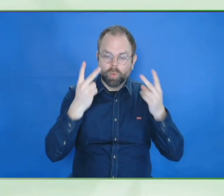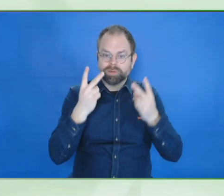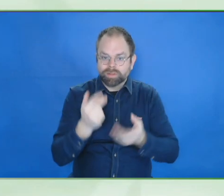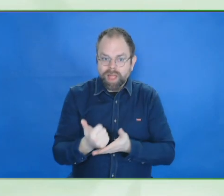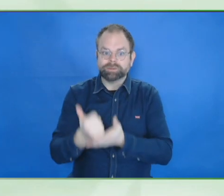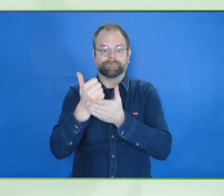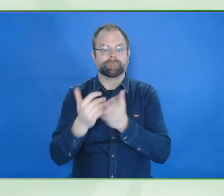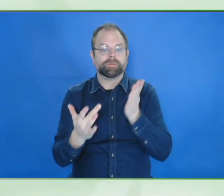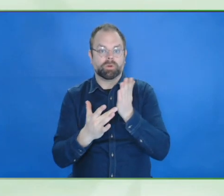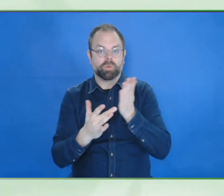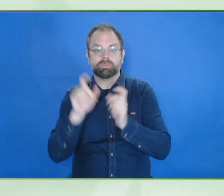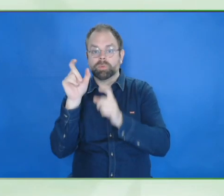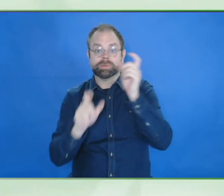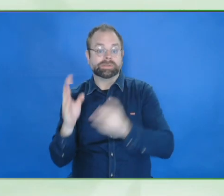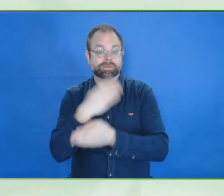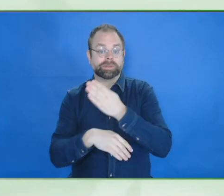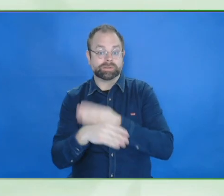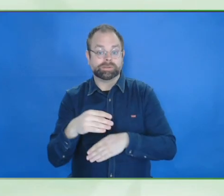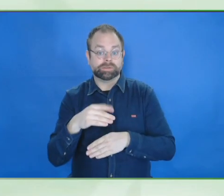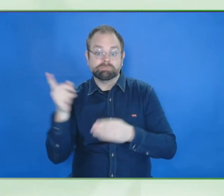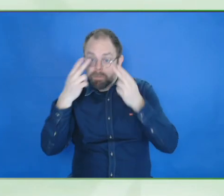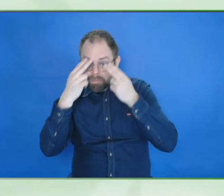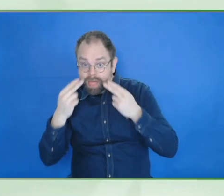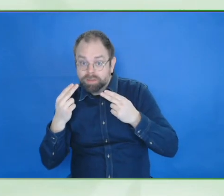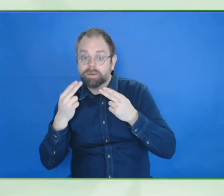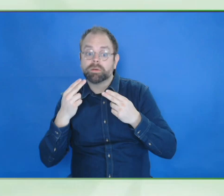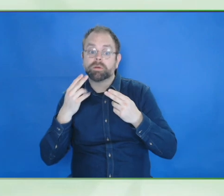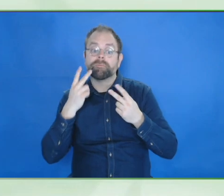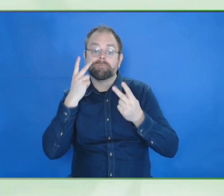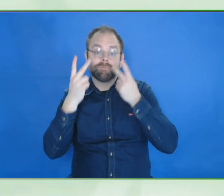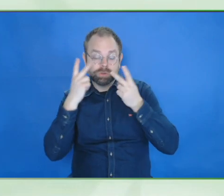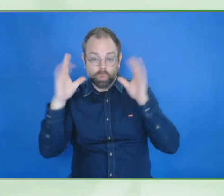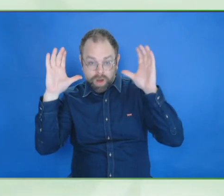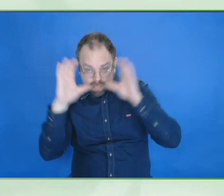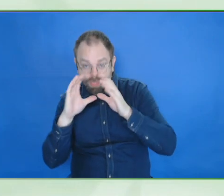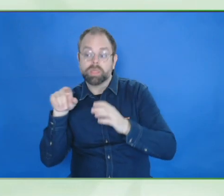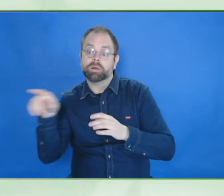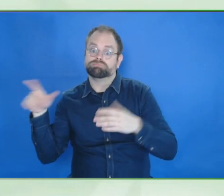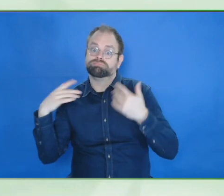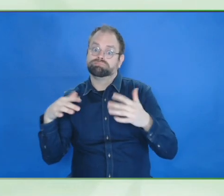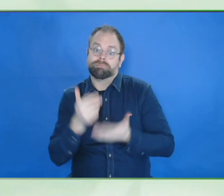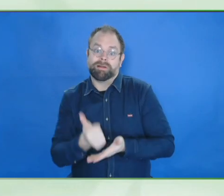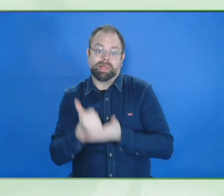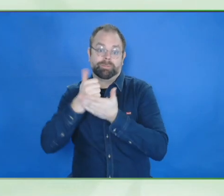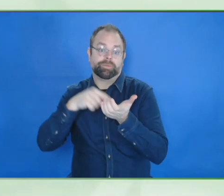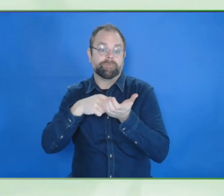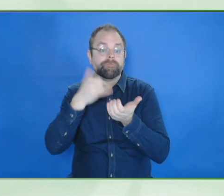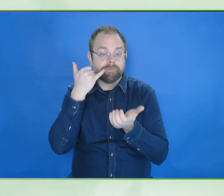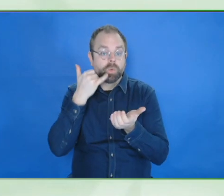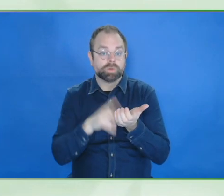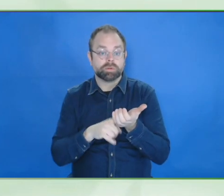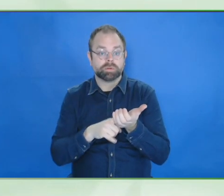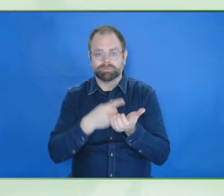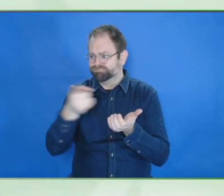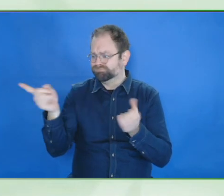a smartphone. Yeah? But smartphones are mass production. They are not designed